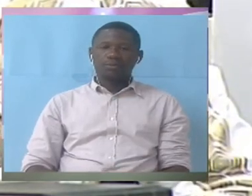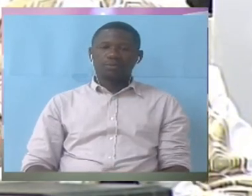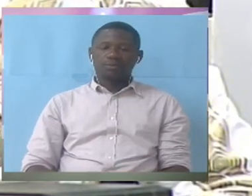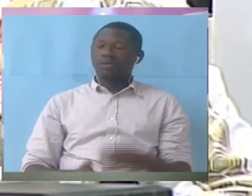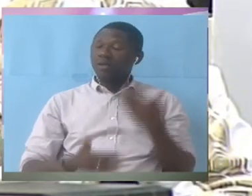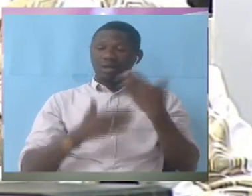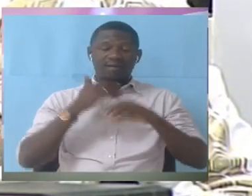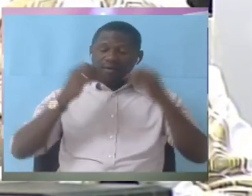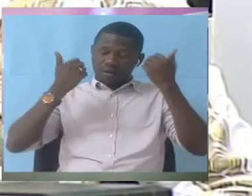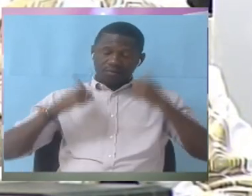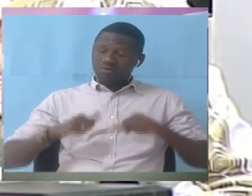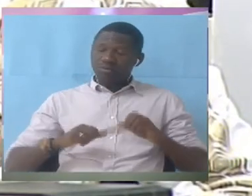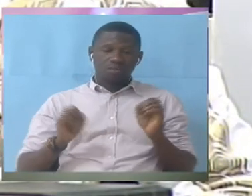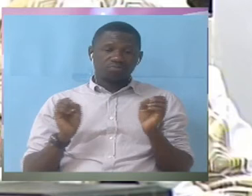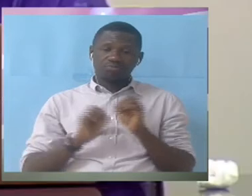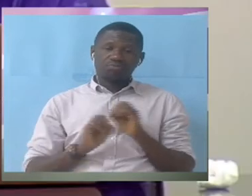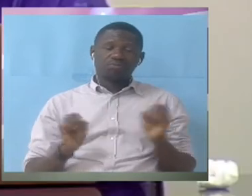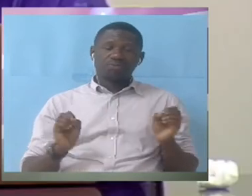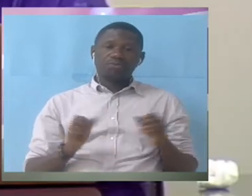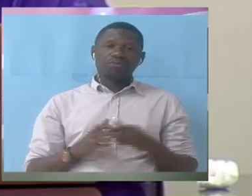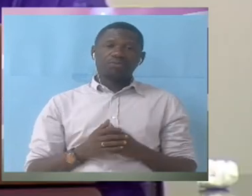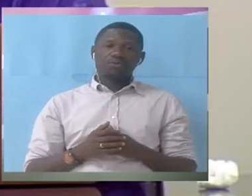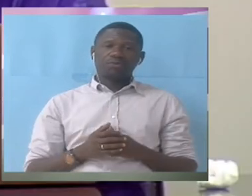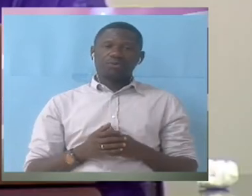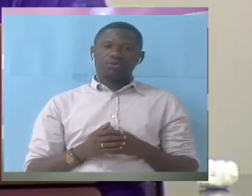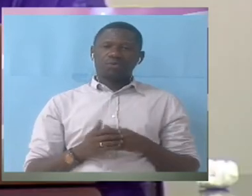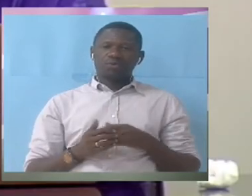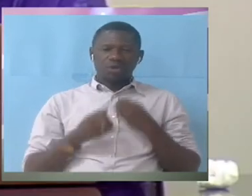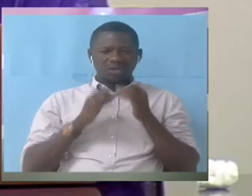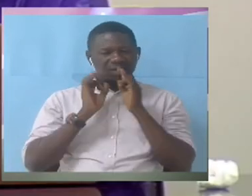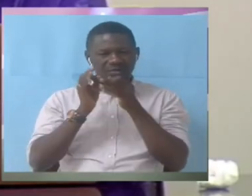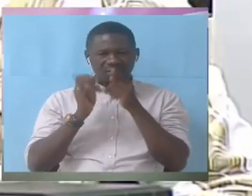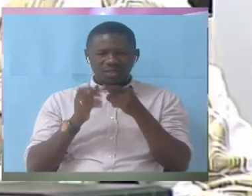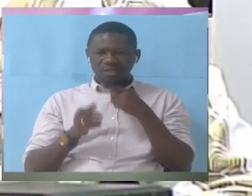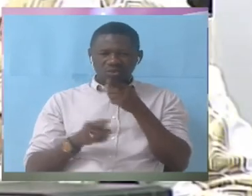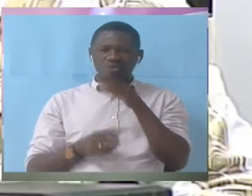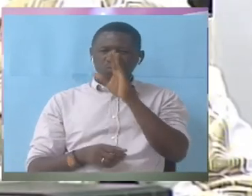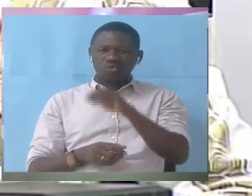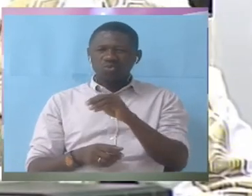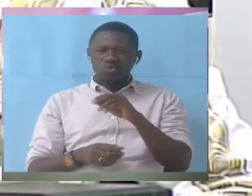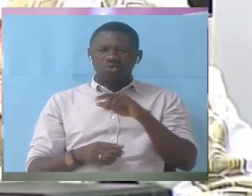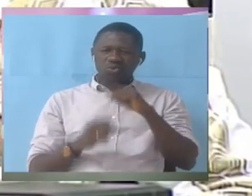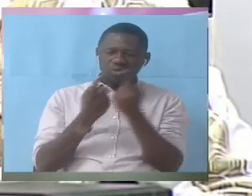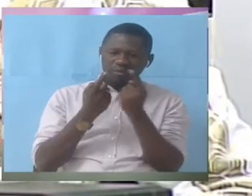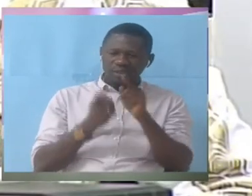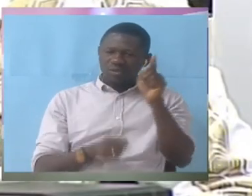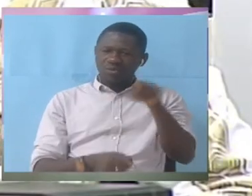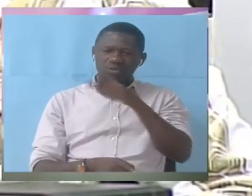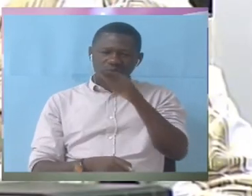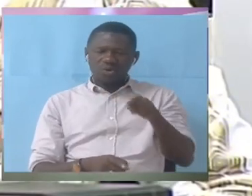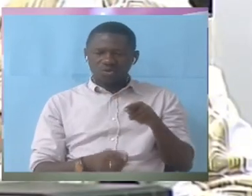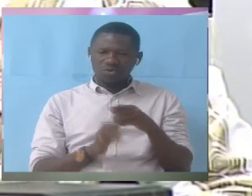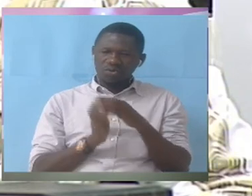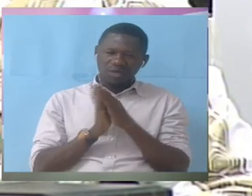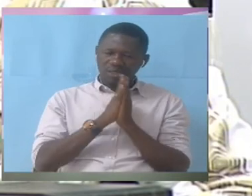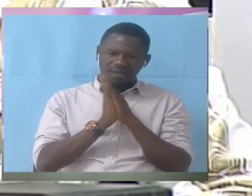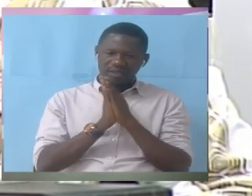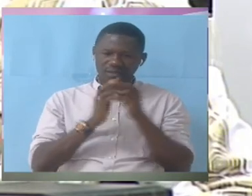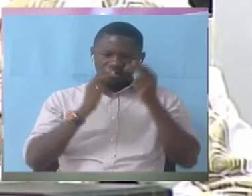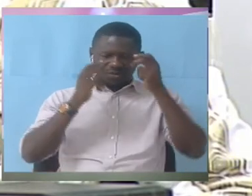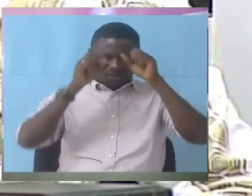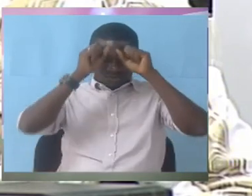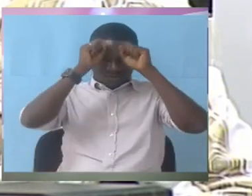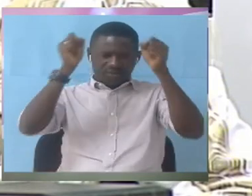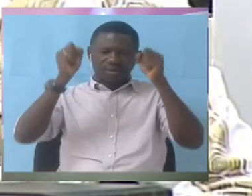happened. Musta'am, were you charged with any offense? Da tu man lañ leen ne li ngeen def. I was